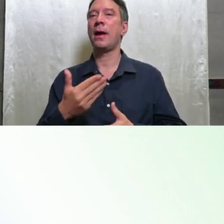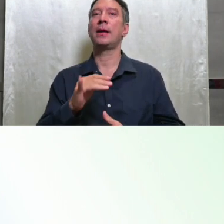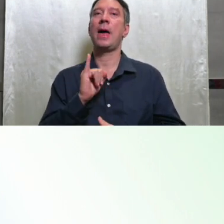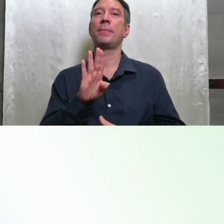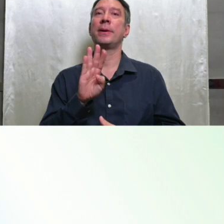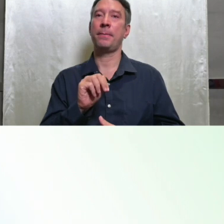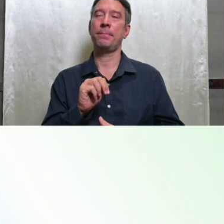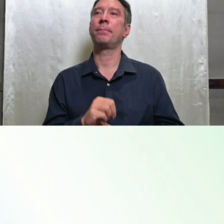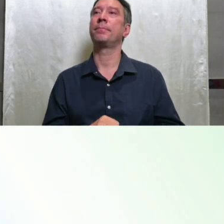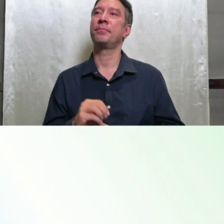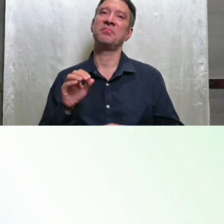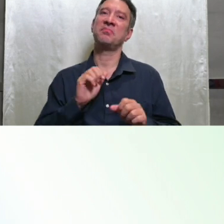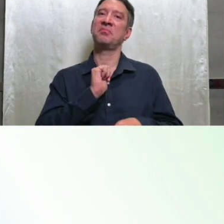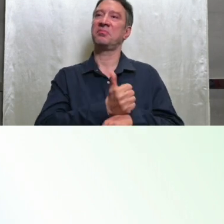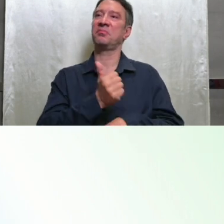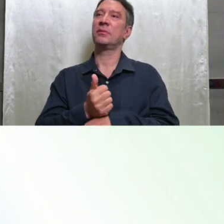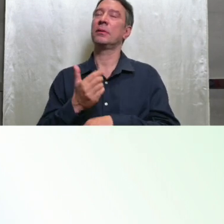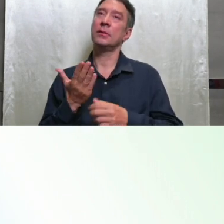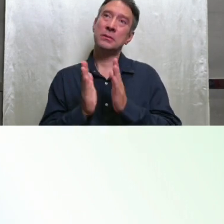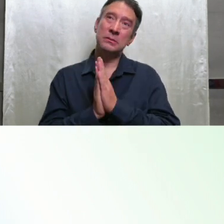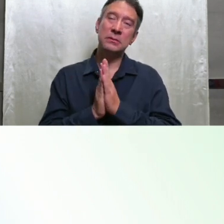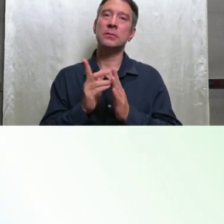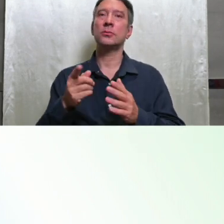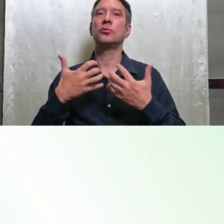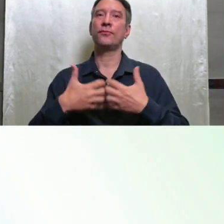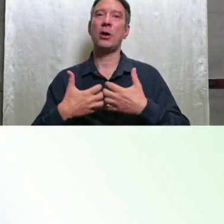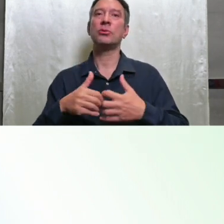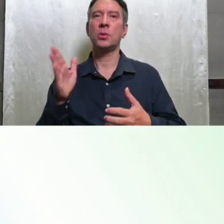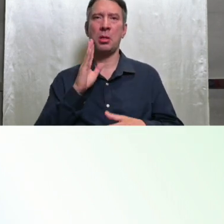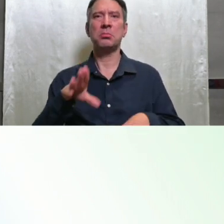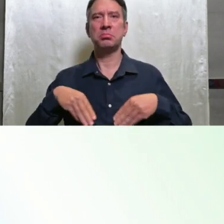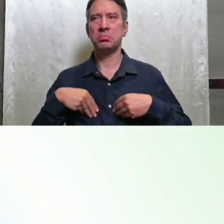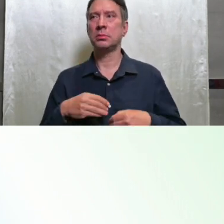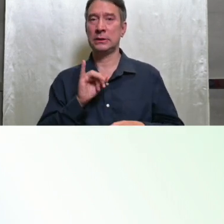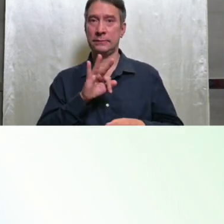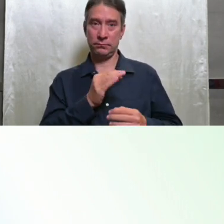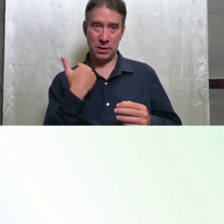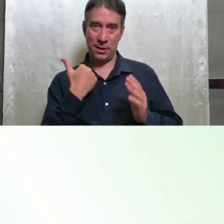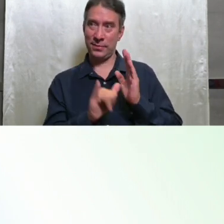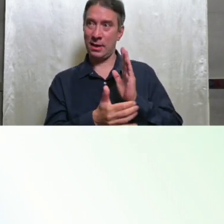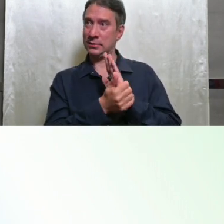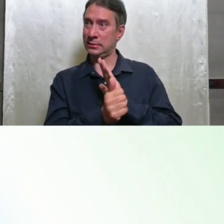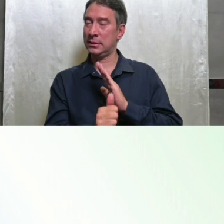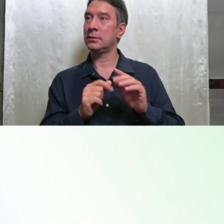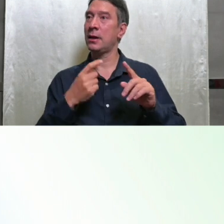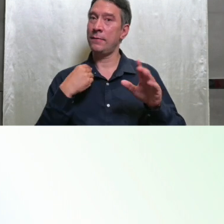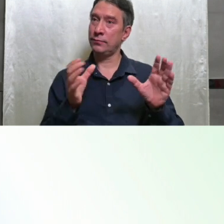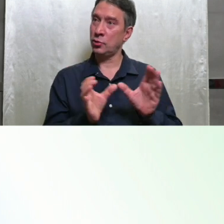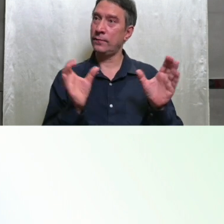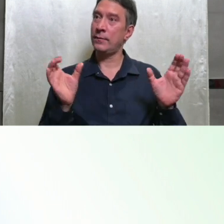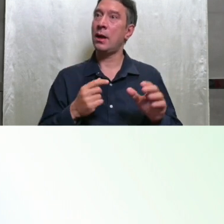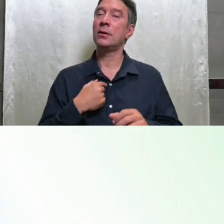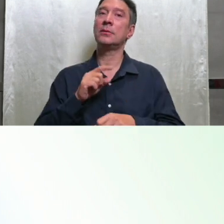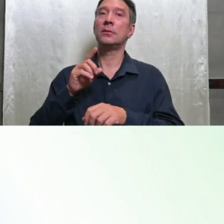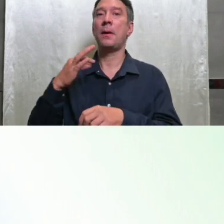on. So what is IBM Skills Build? So when you go to the platform skillsbuild.org, it's